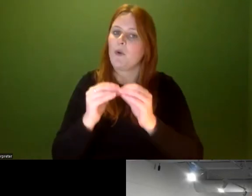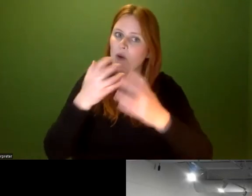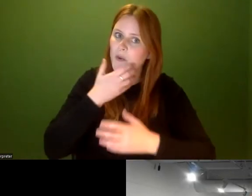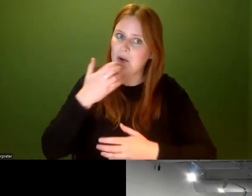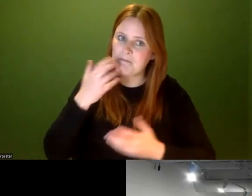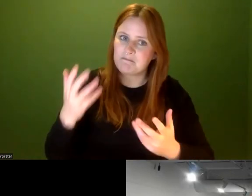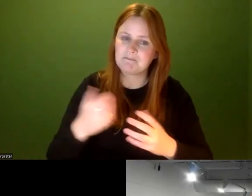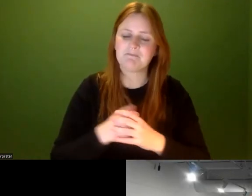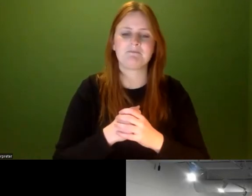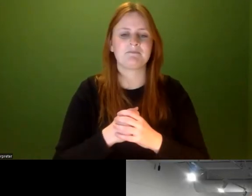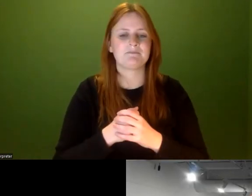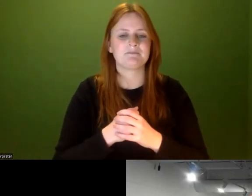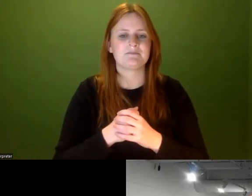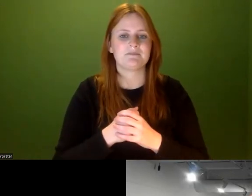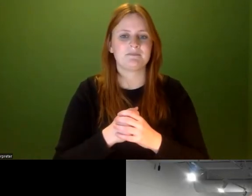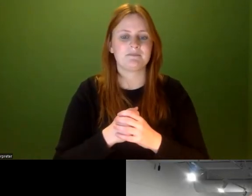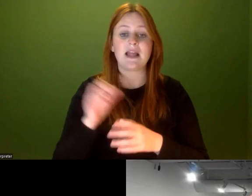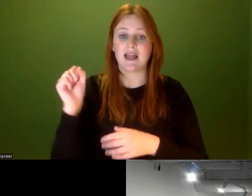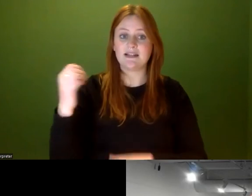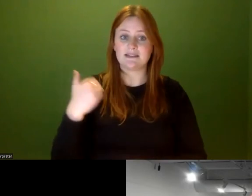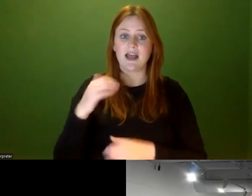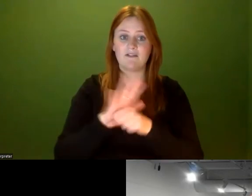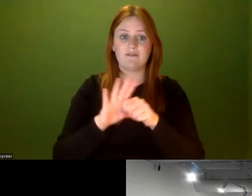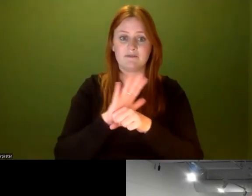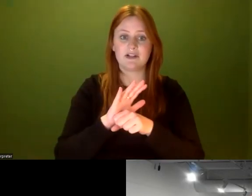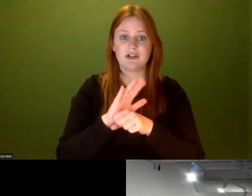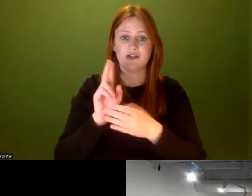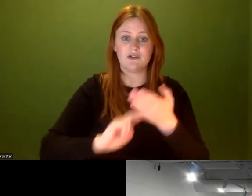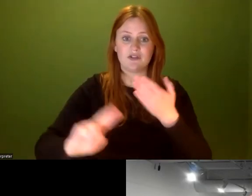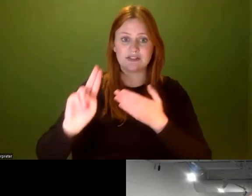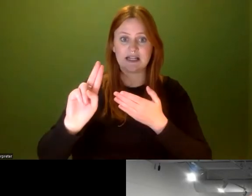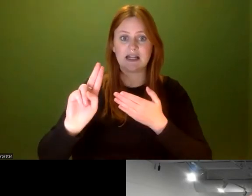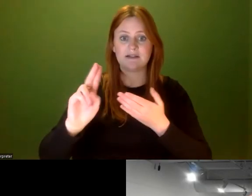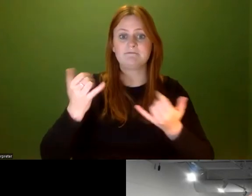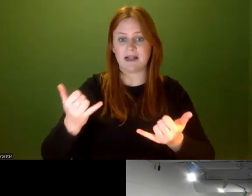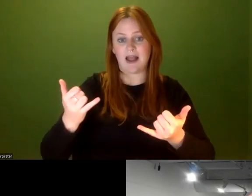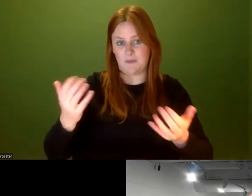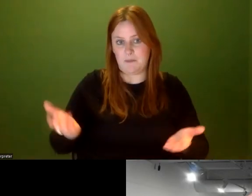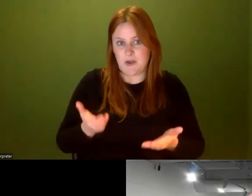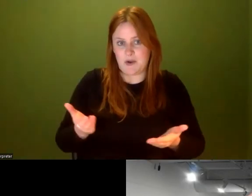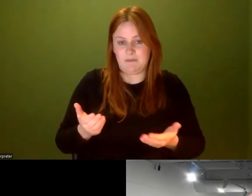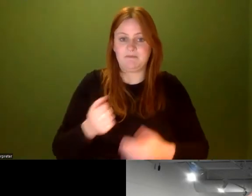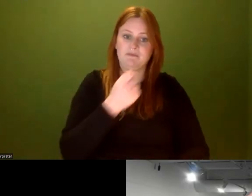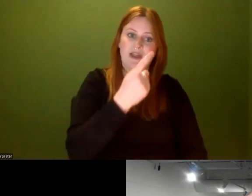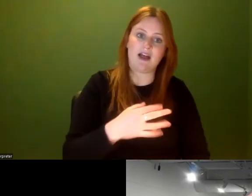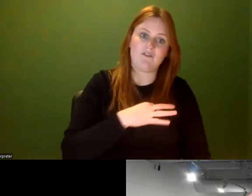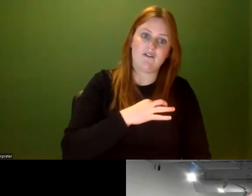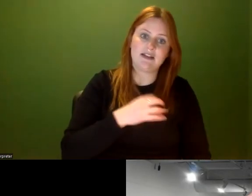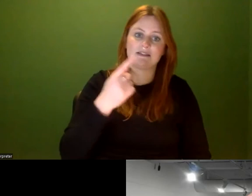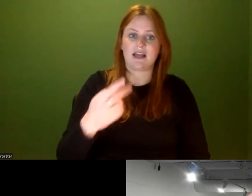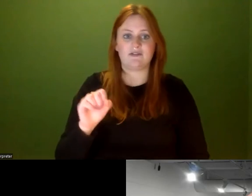I actually do have a space at the university, which is where I am right now. It's half office, half